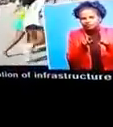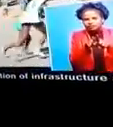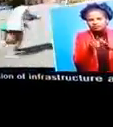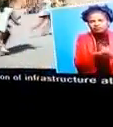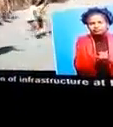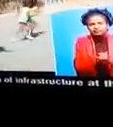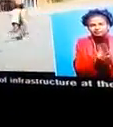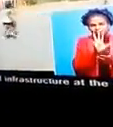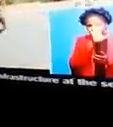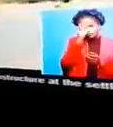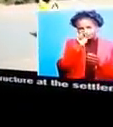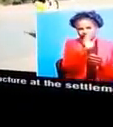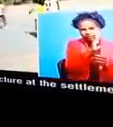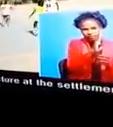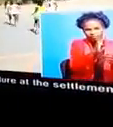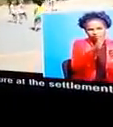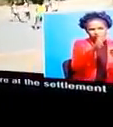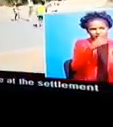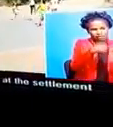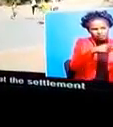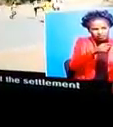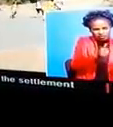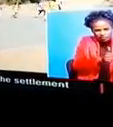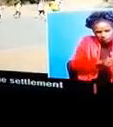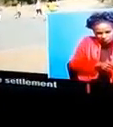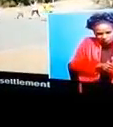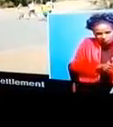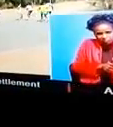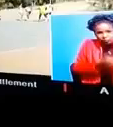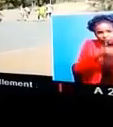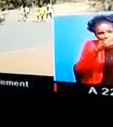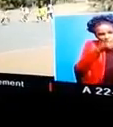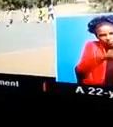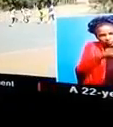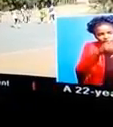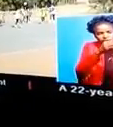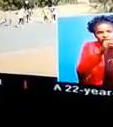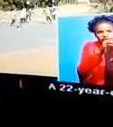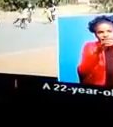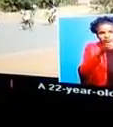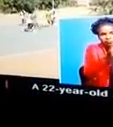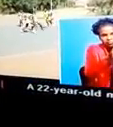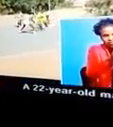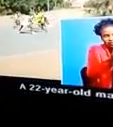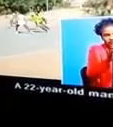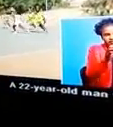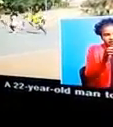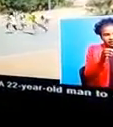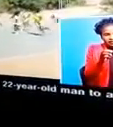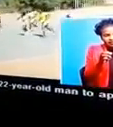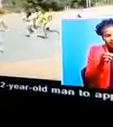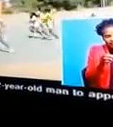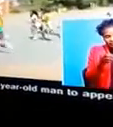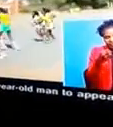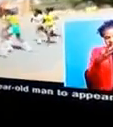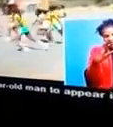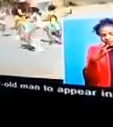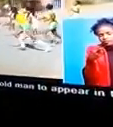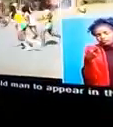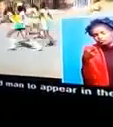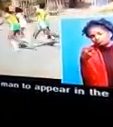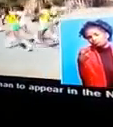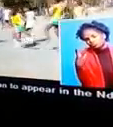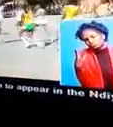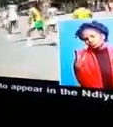Although Afrocat's B team was behind in most of the quarters, they came out on top, won the match 35-32, putting themselves in the